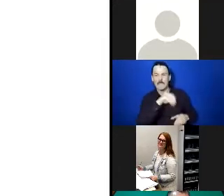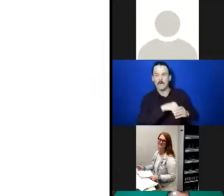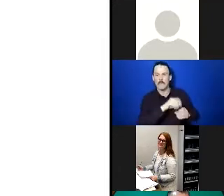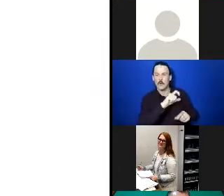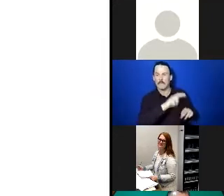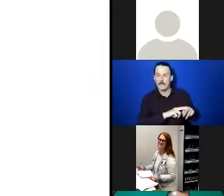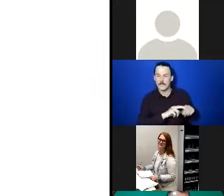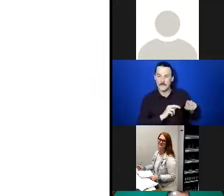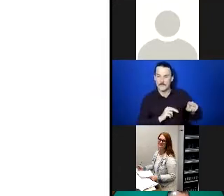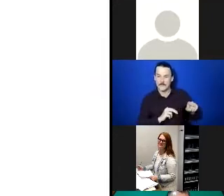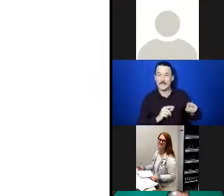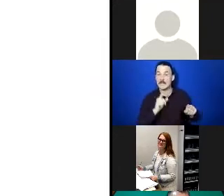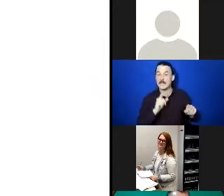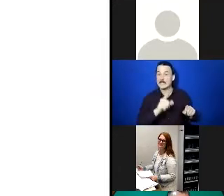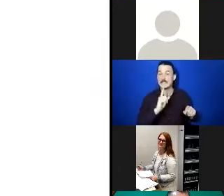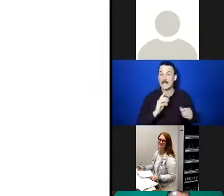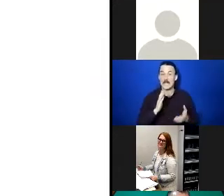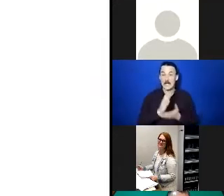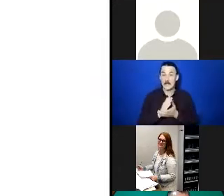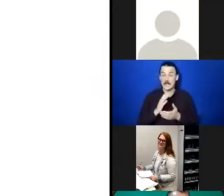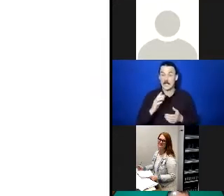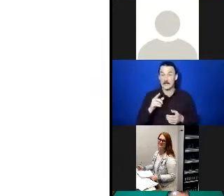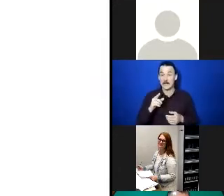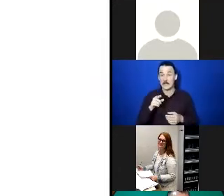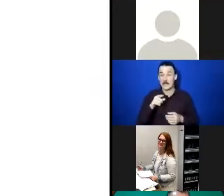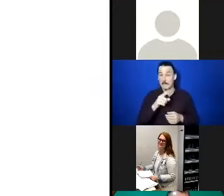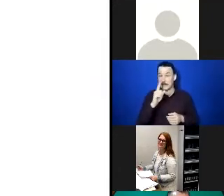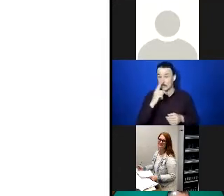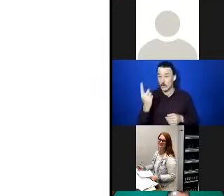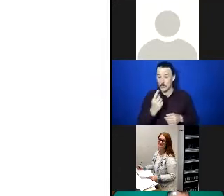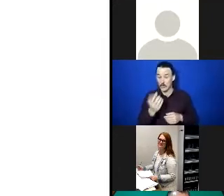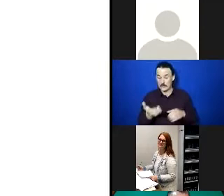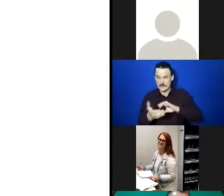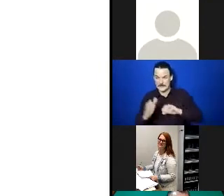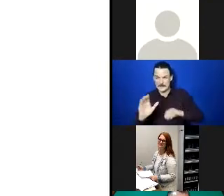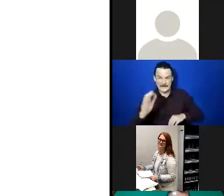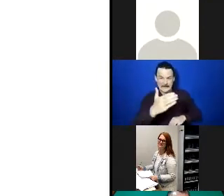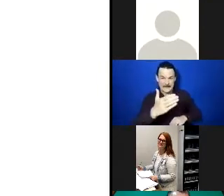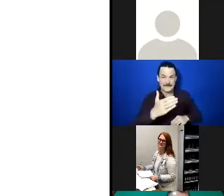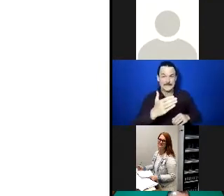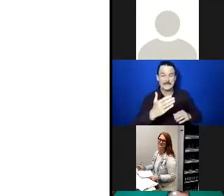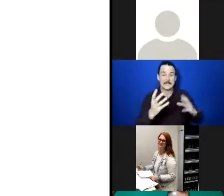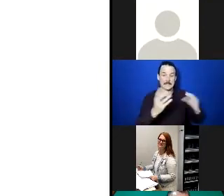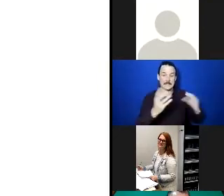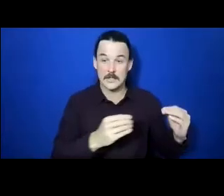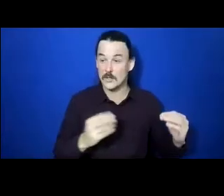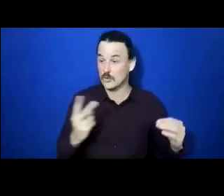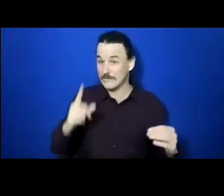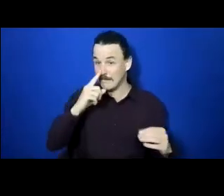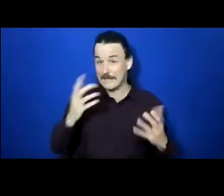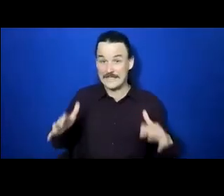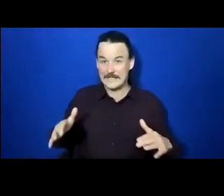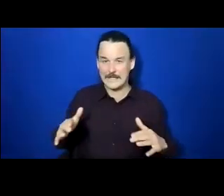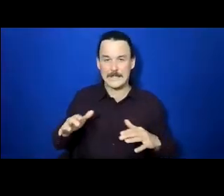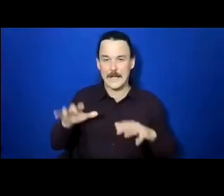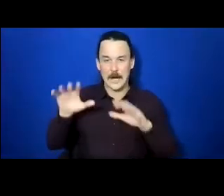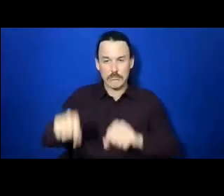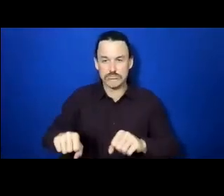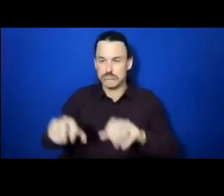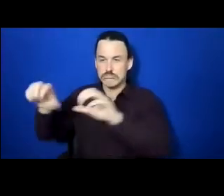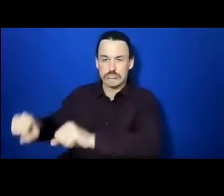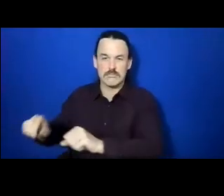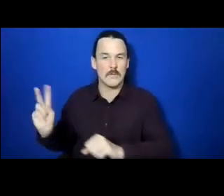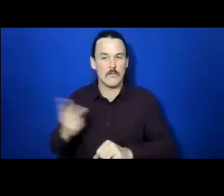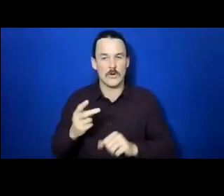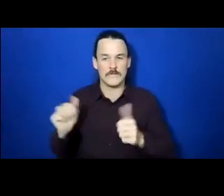induced and the perpetrators were arrested. We know a bit about these two crimes. So one